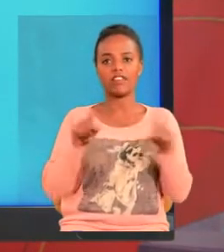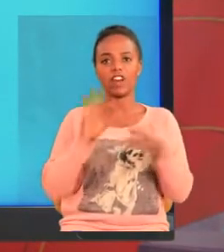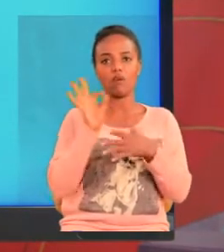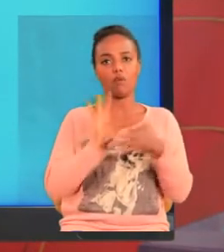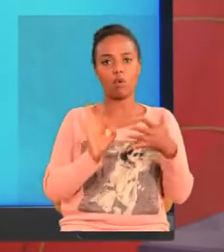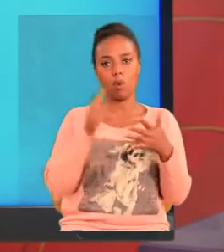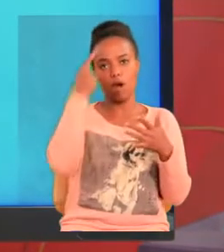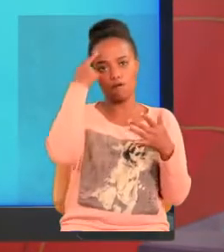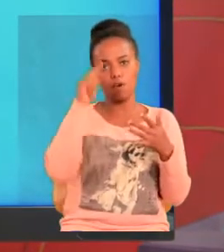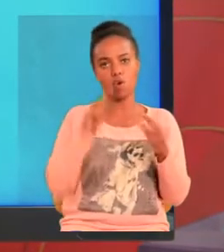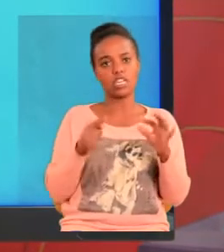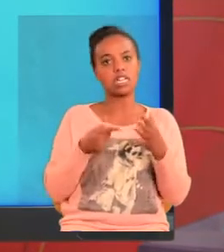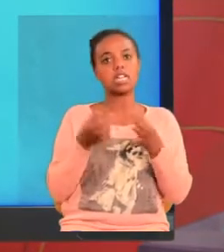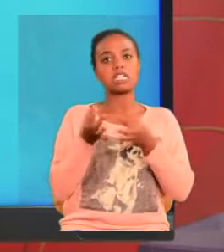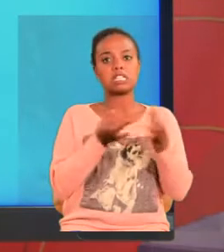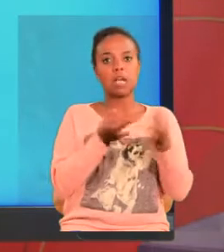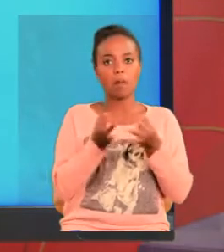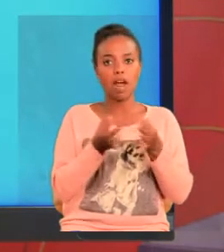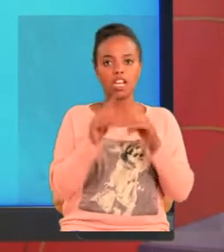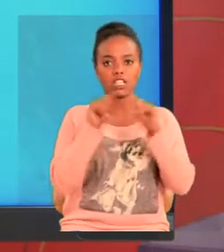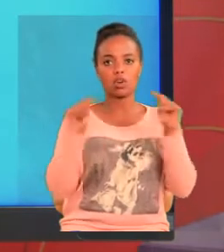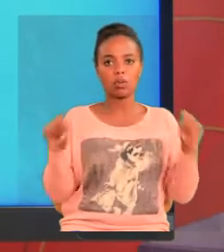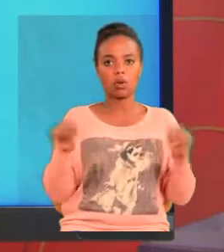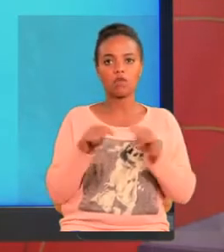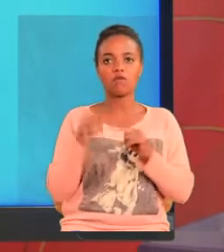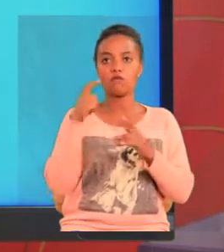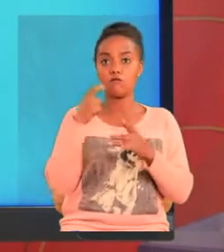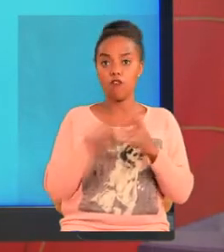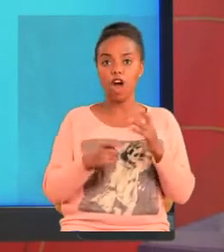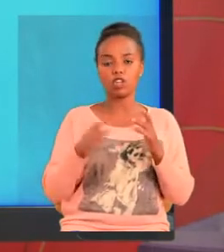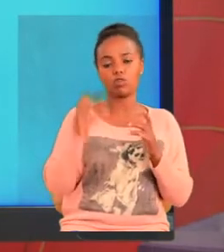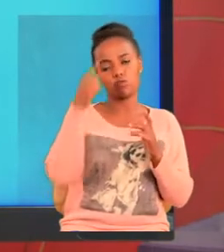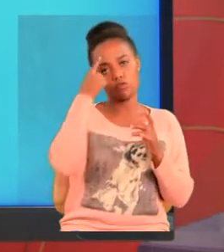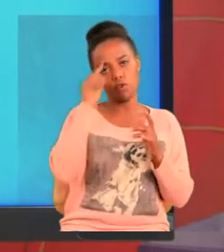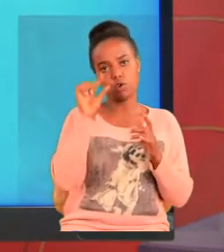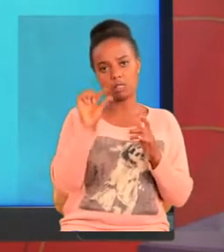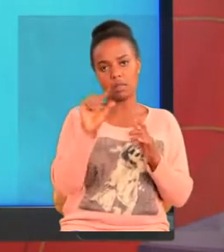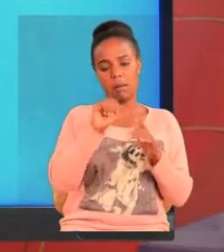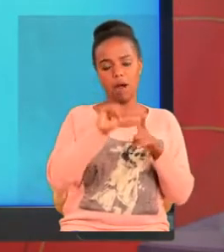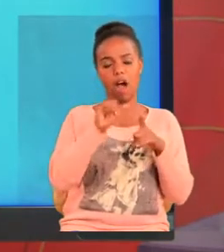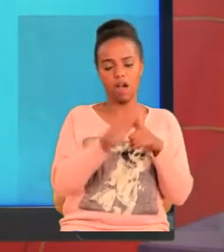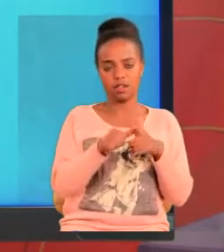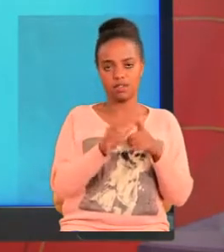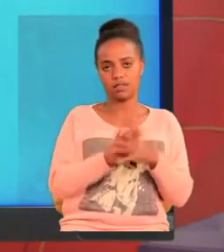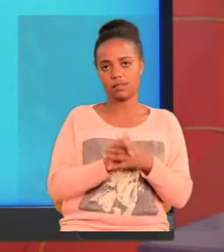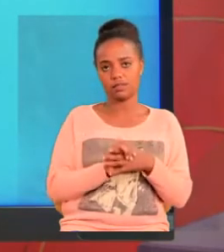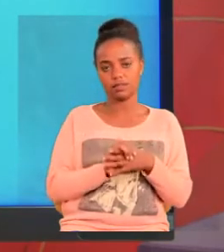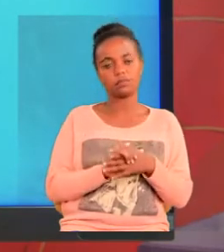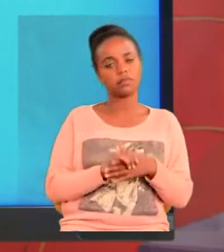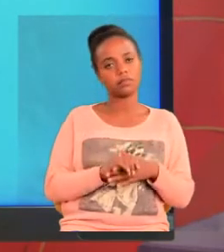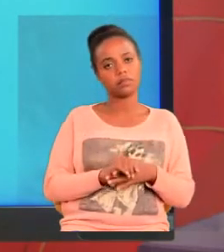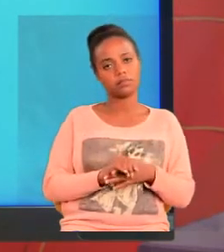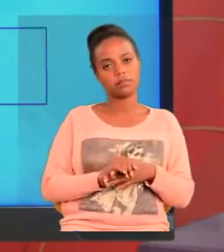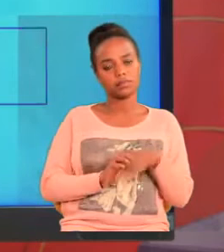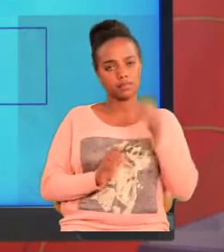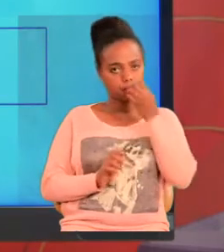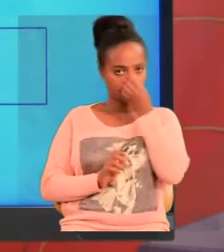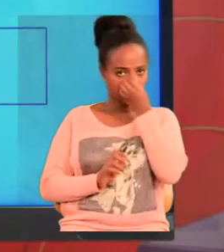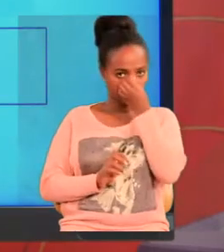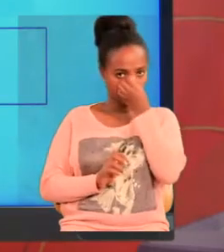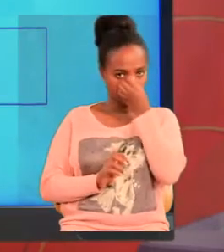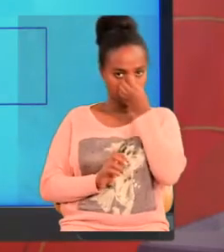for determining trigonometric values for some angles. So let's continue to the lesson.